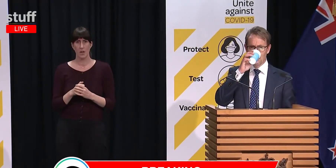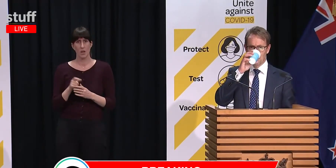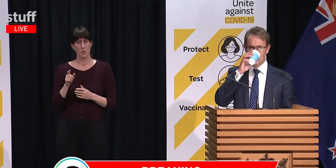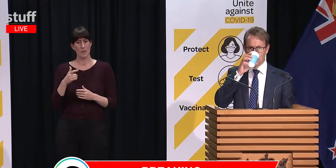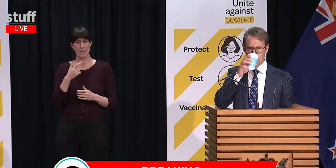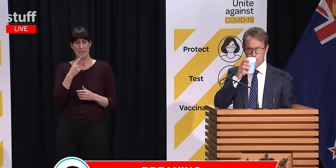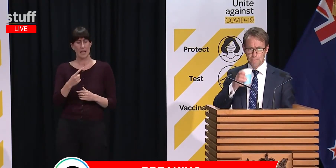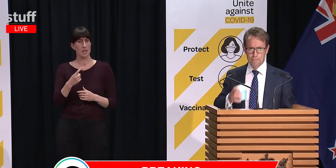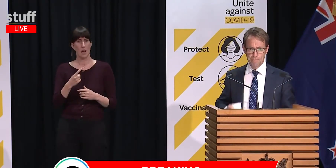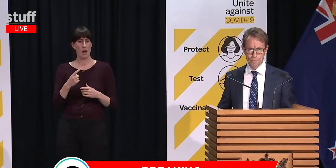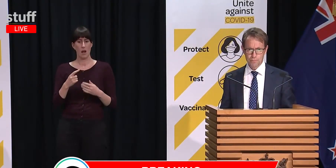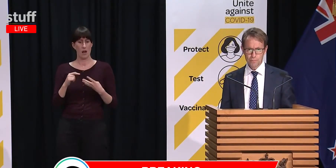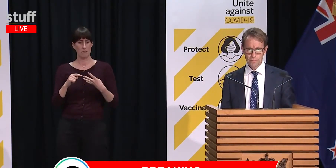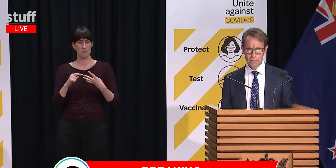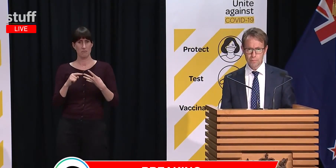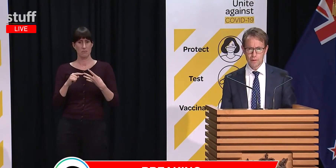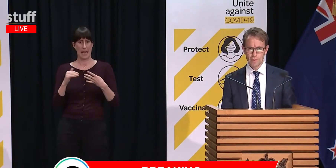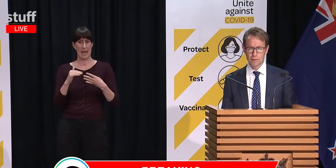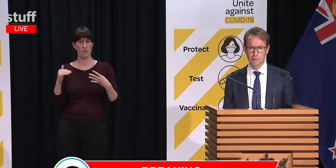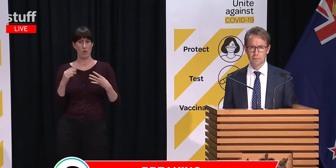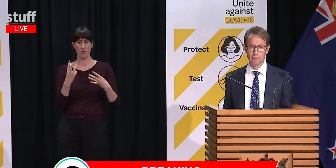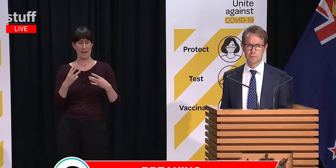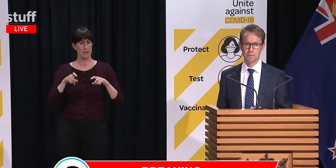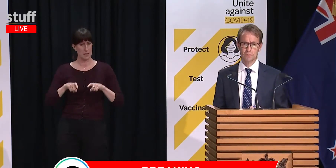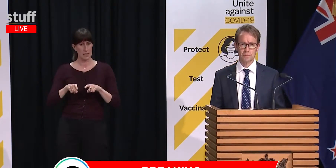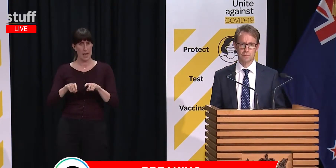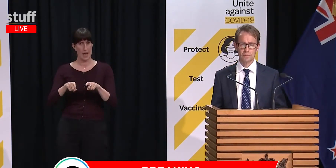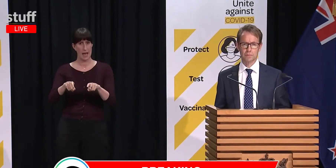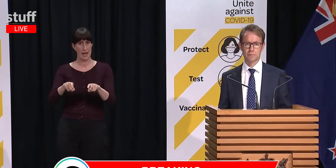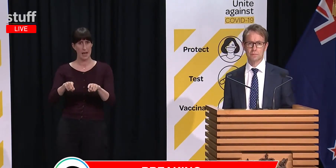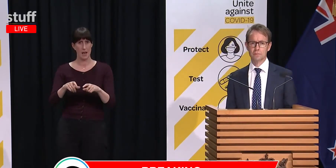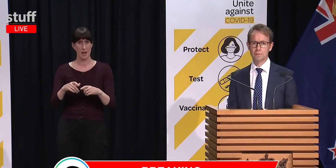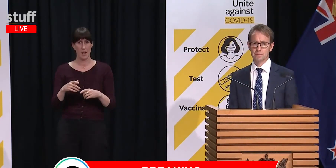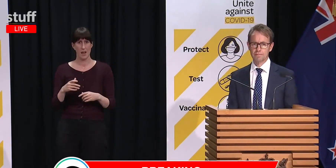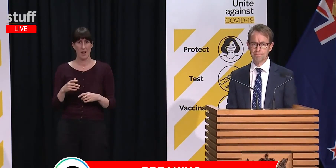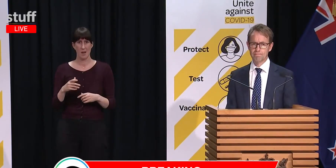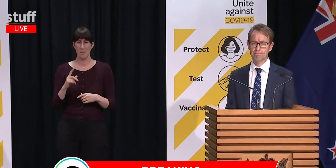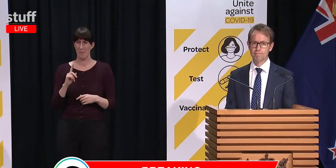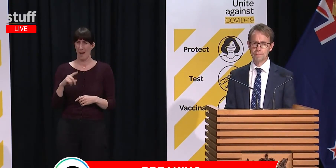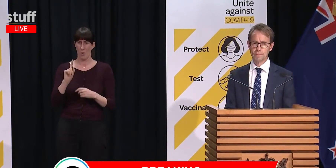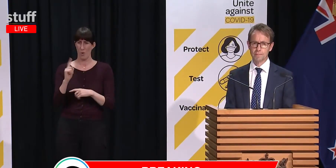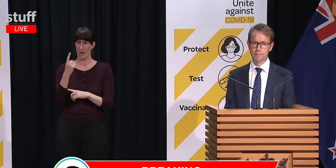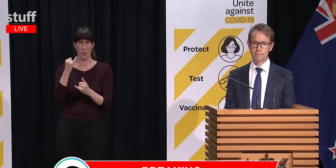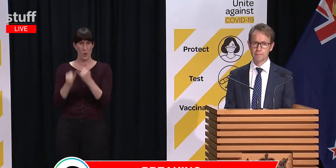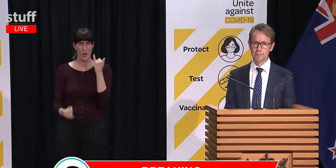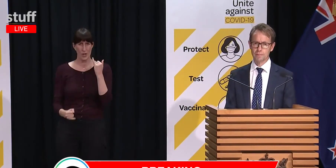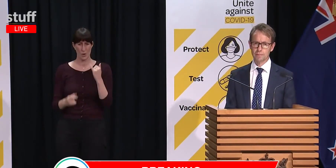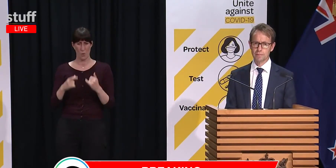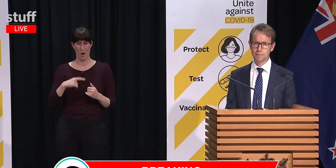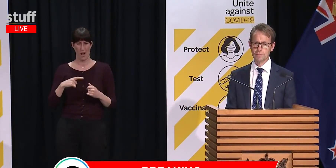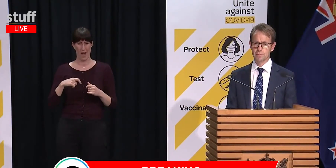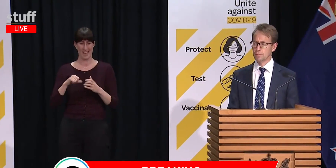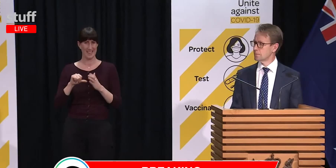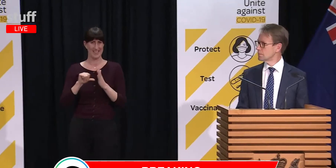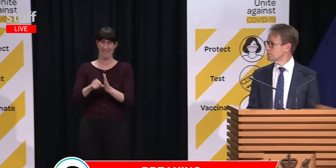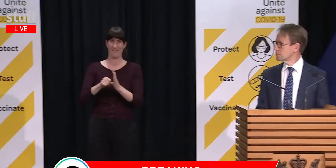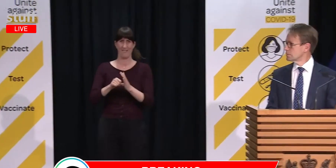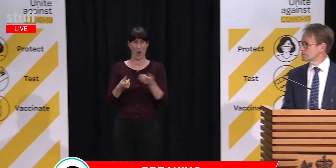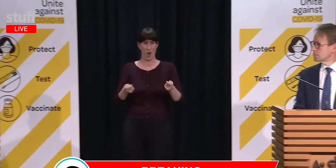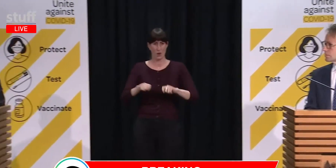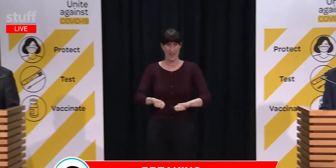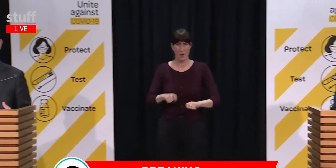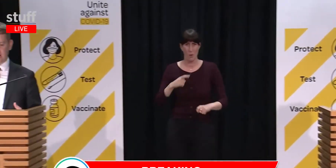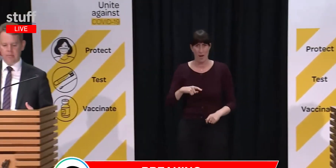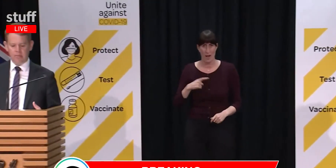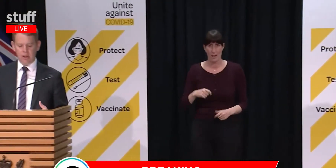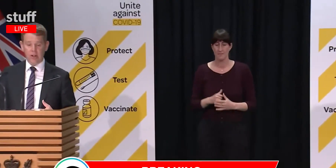up. In Auckland, it's vastly, vastly more. So is it fair to keep Waikato in such tight lockdown? As I've indicated, we